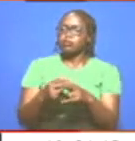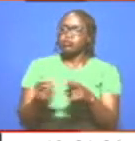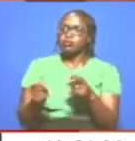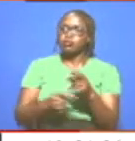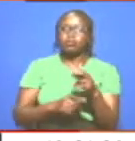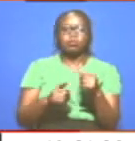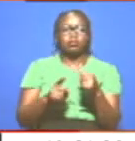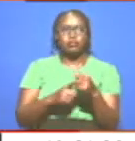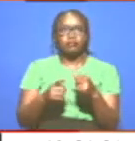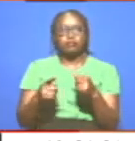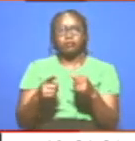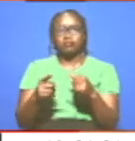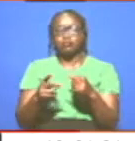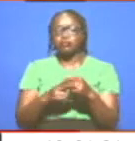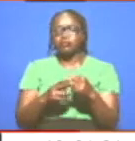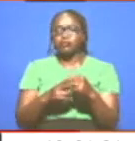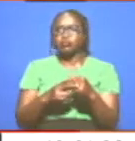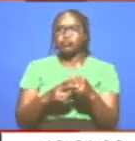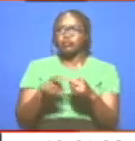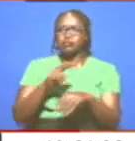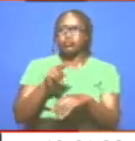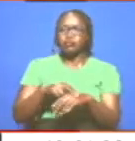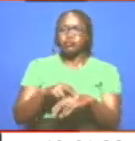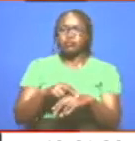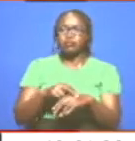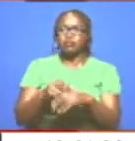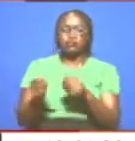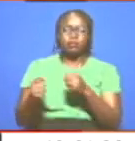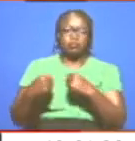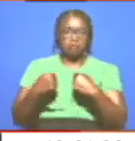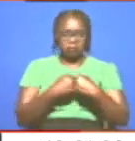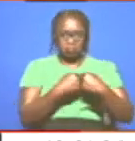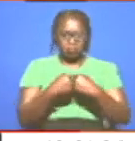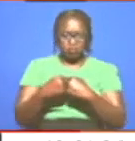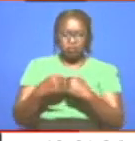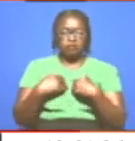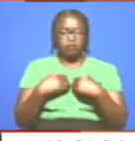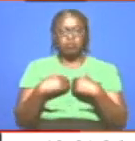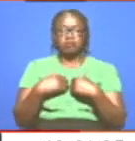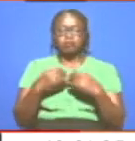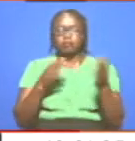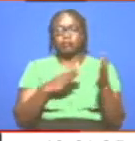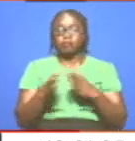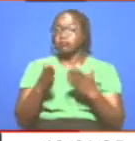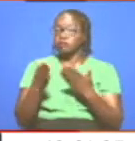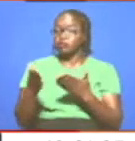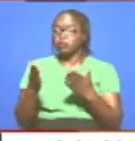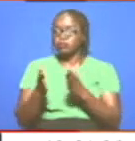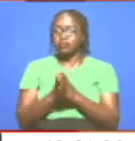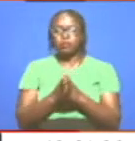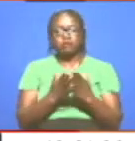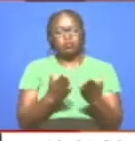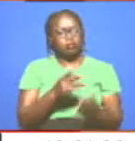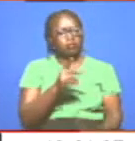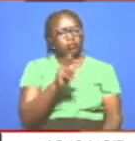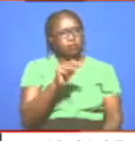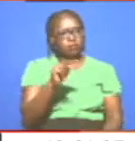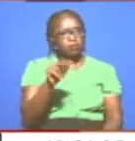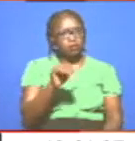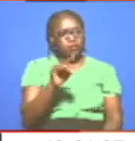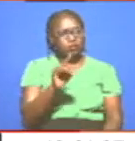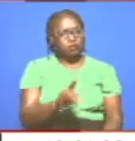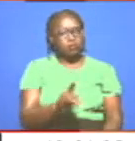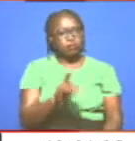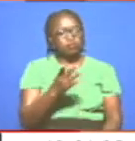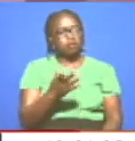the national tournaments. Yeah, so we have plans for that. And Kennedy, let me just come to you about